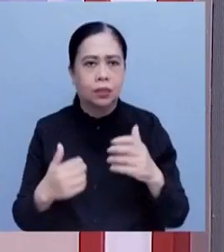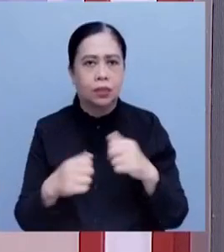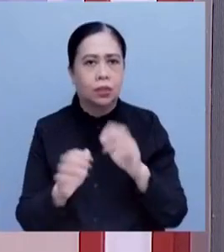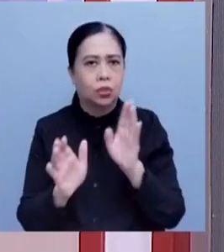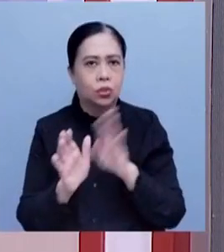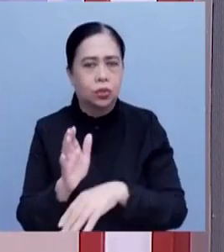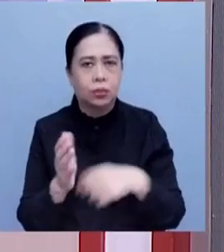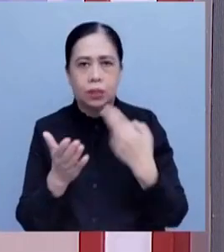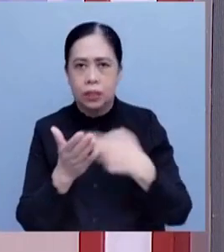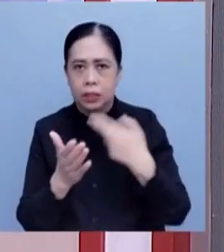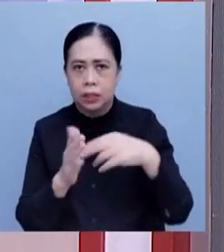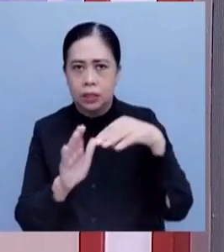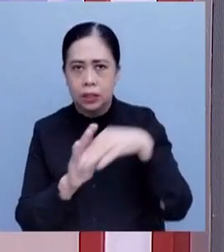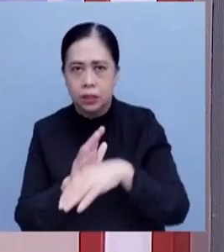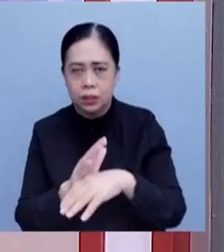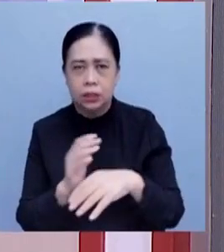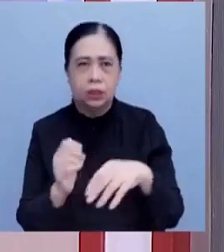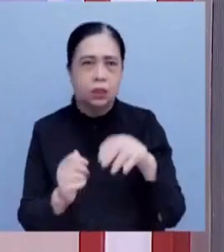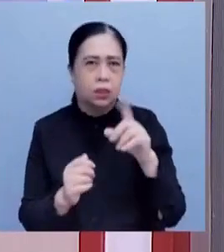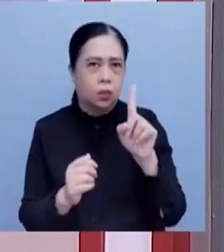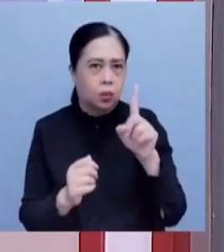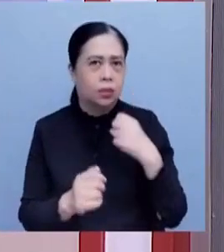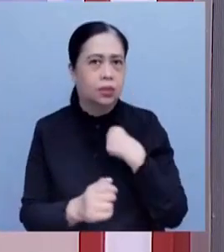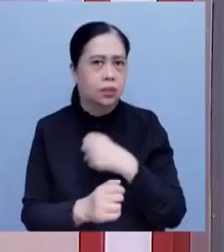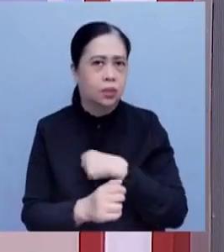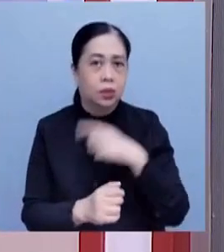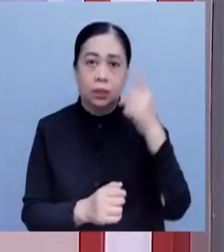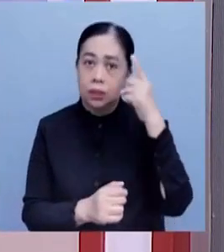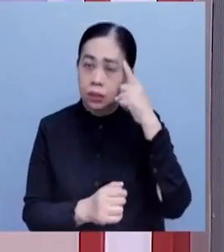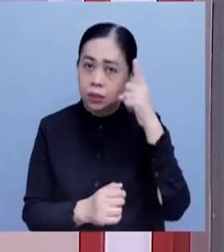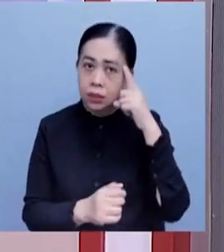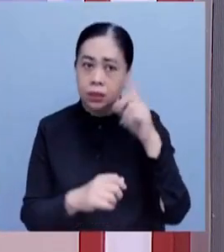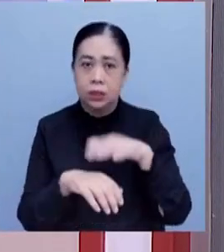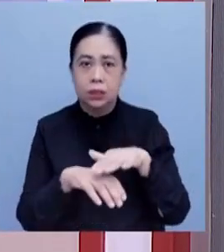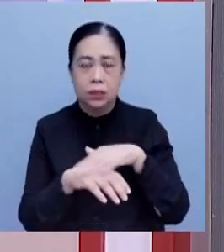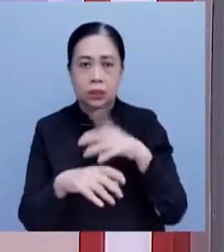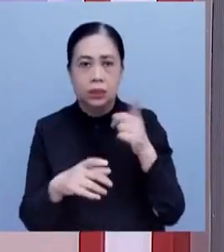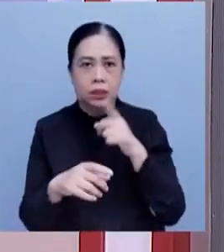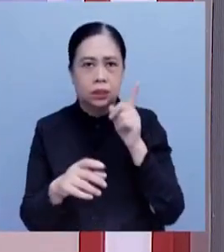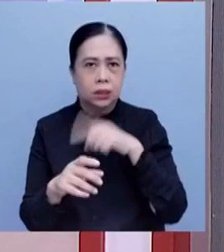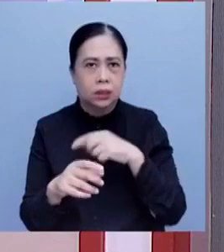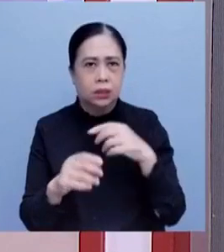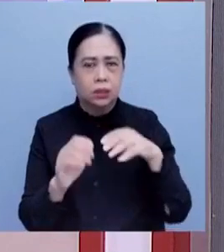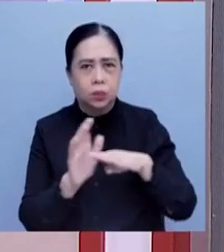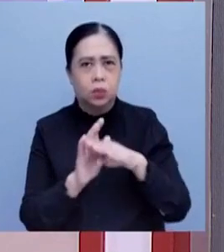prices. At least one senator believes an artificial shortage is driving up the